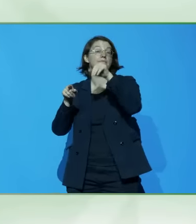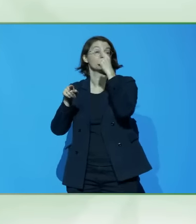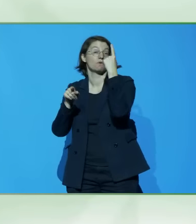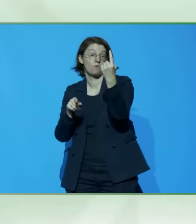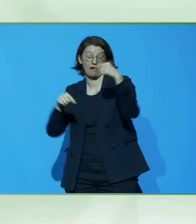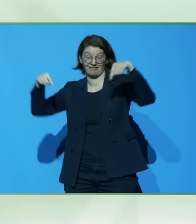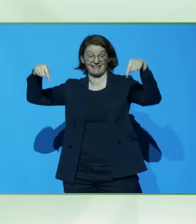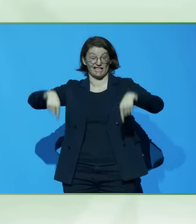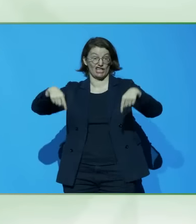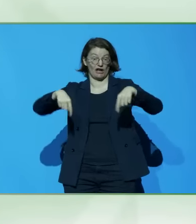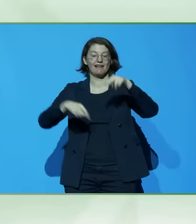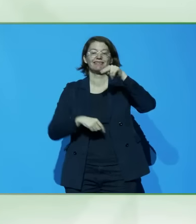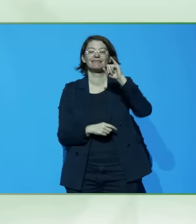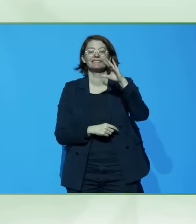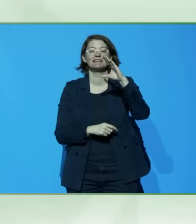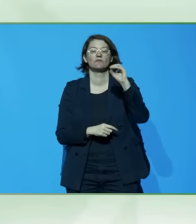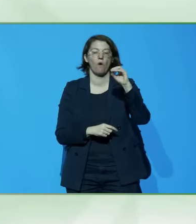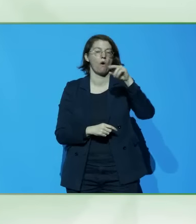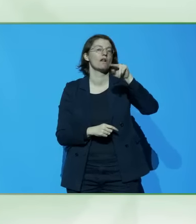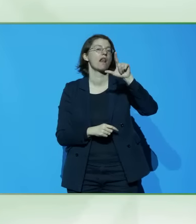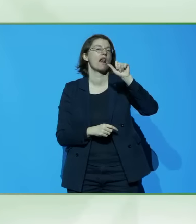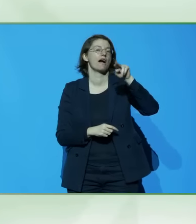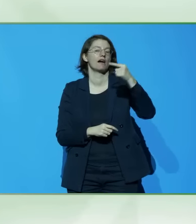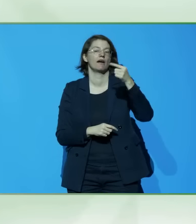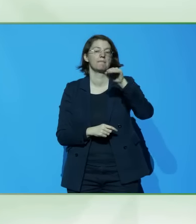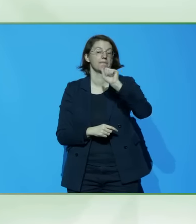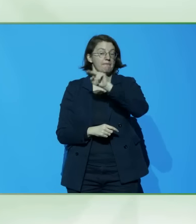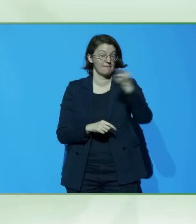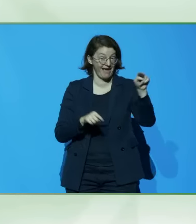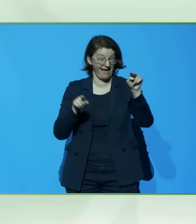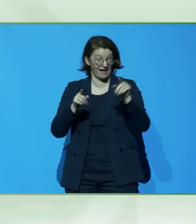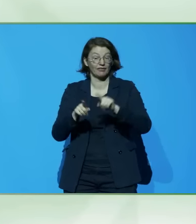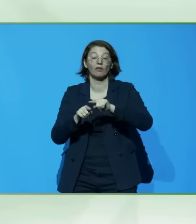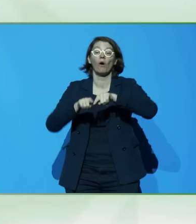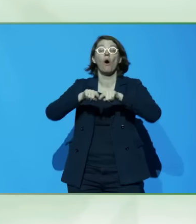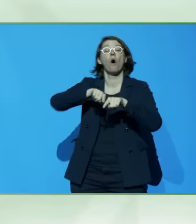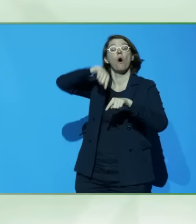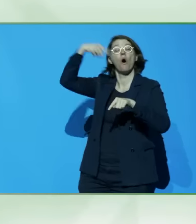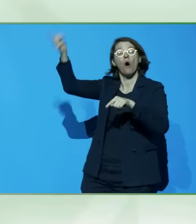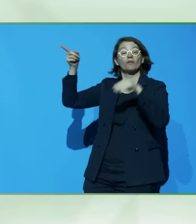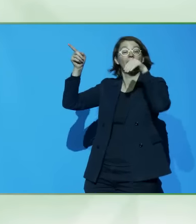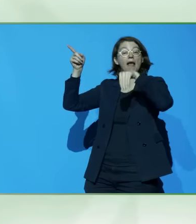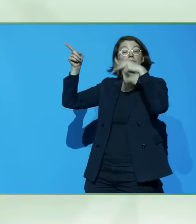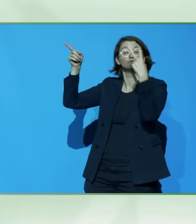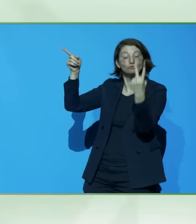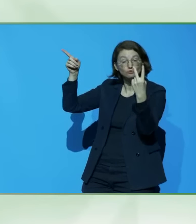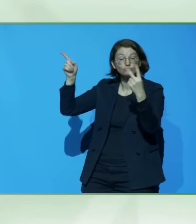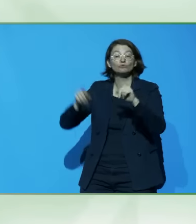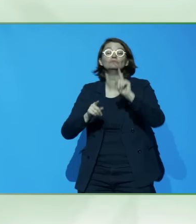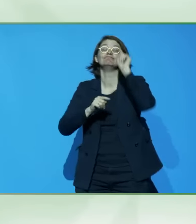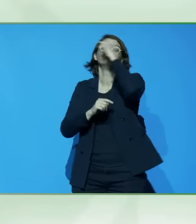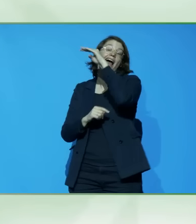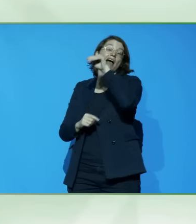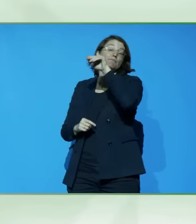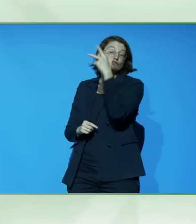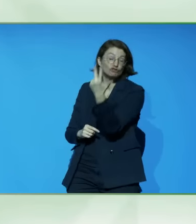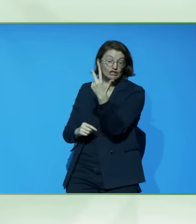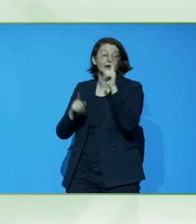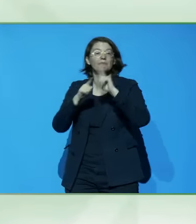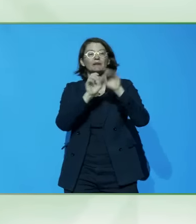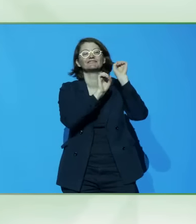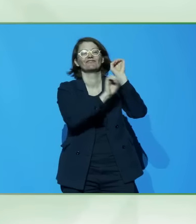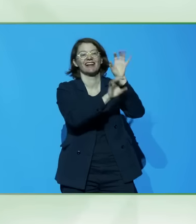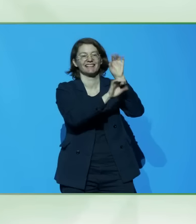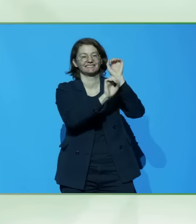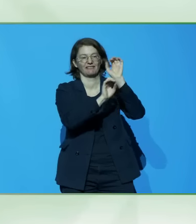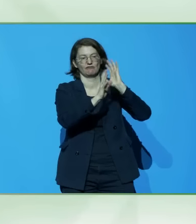Choose your theme, choose your interests. And for those of you who want to celebrate wheelchair tennis and